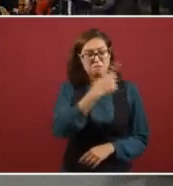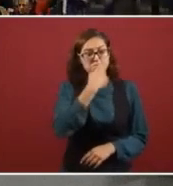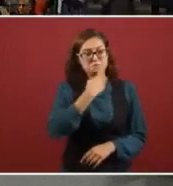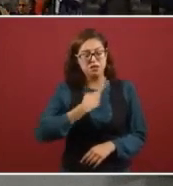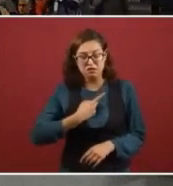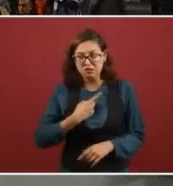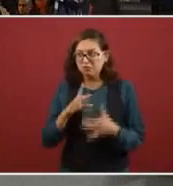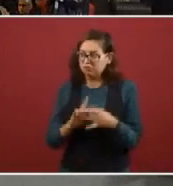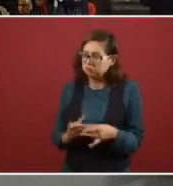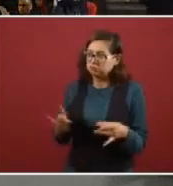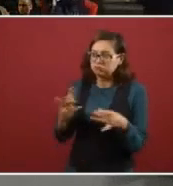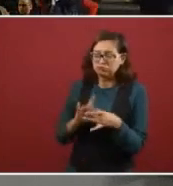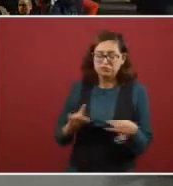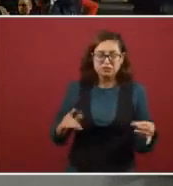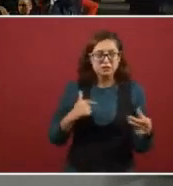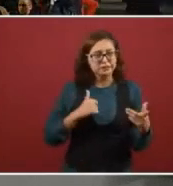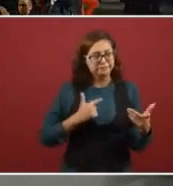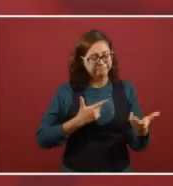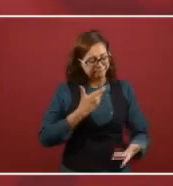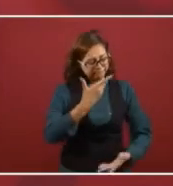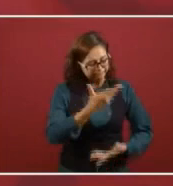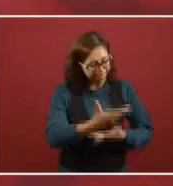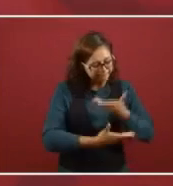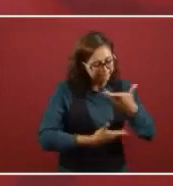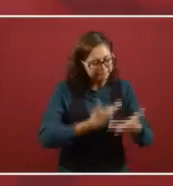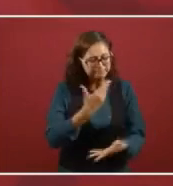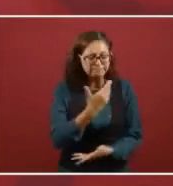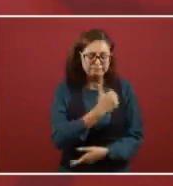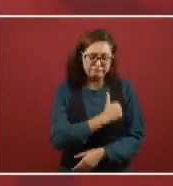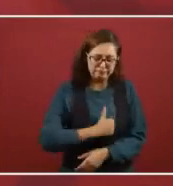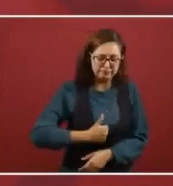mayor told them that